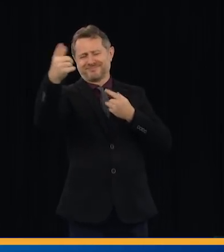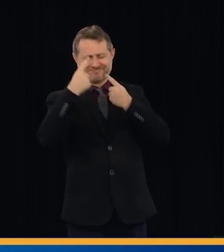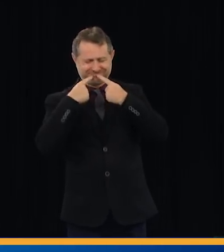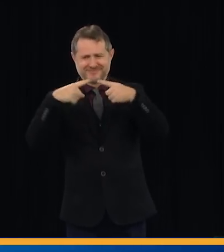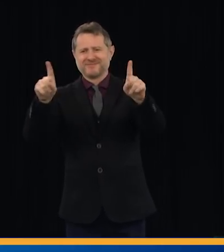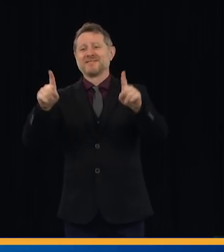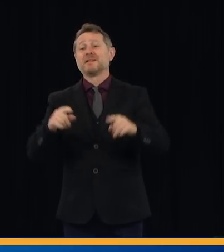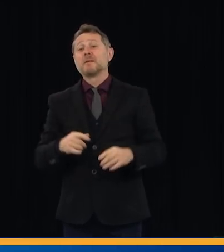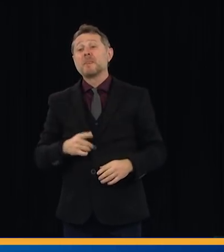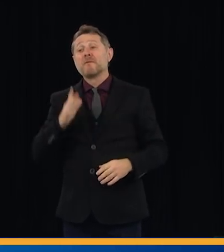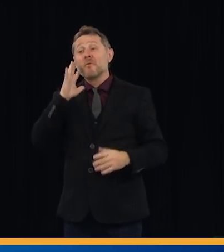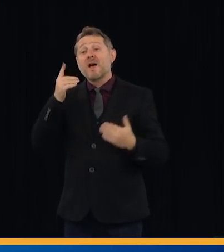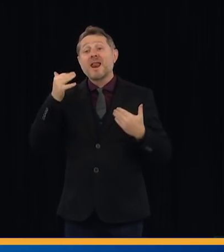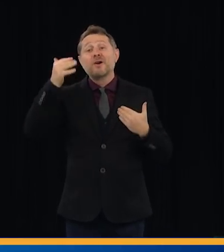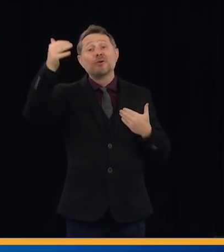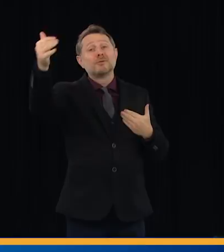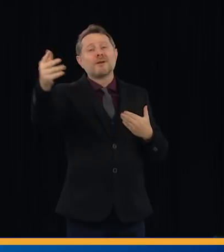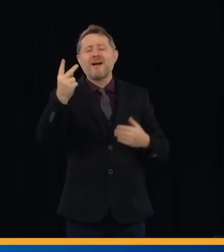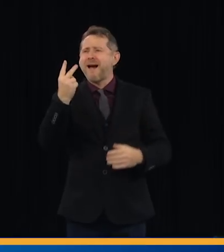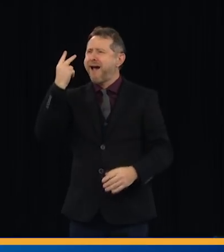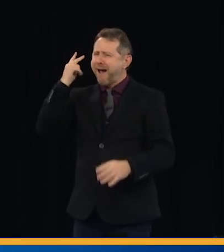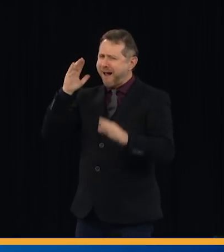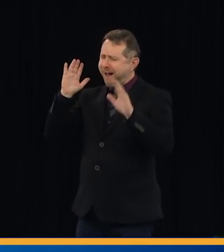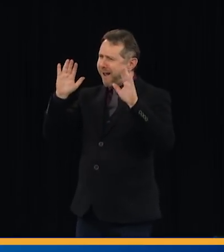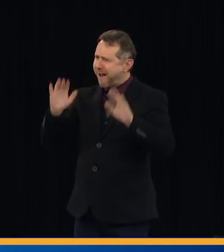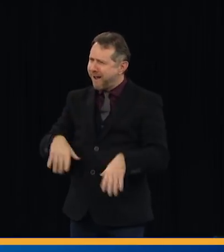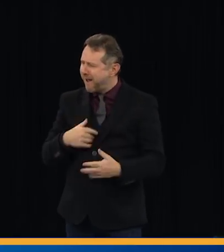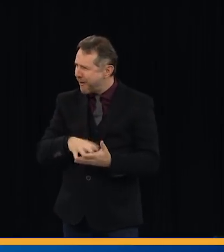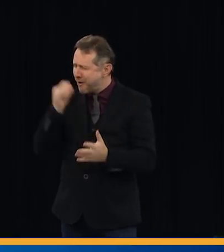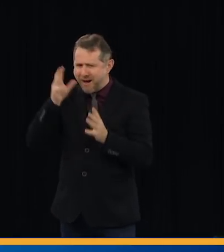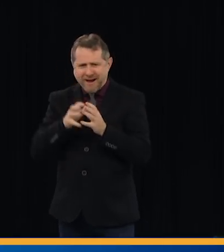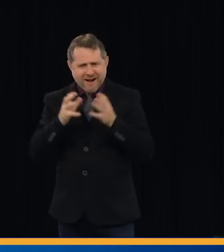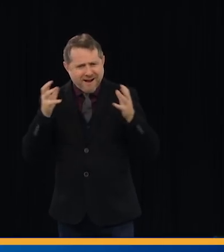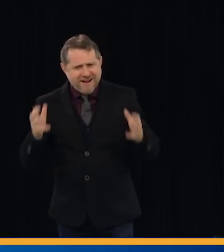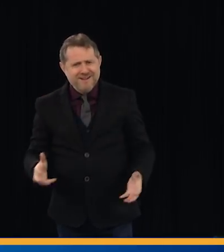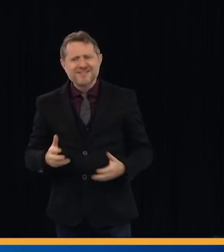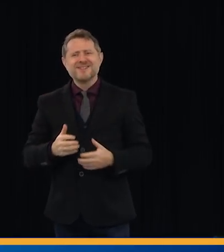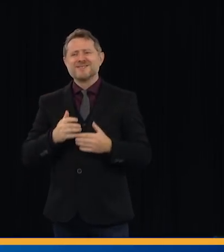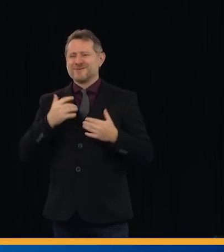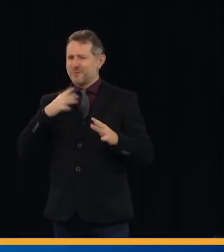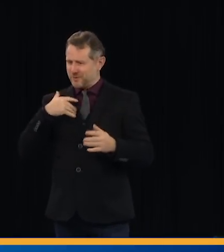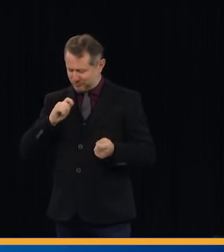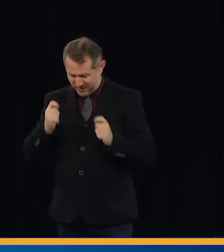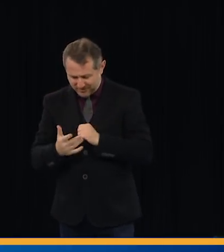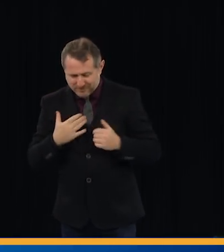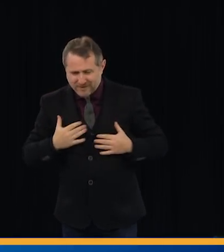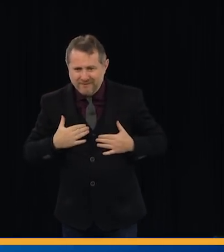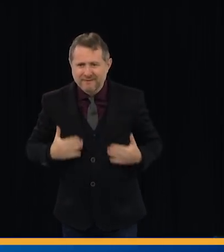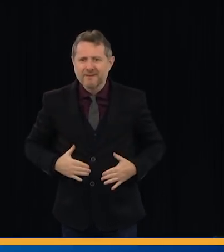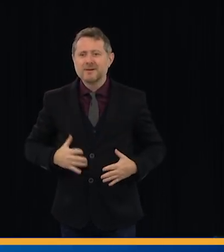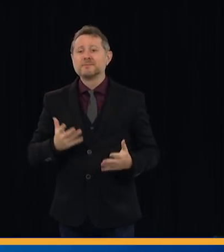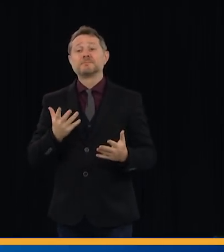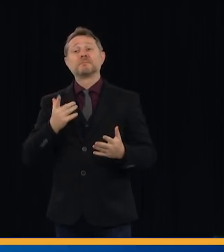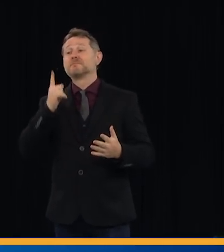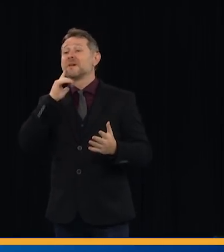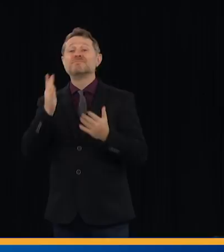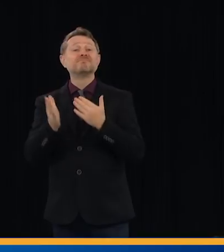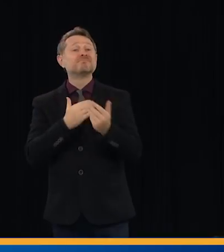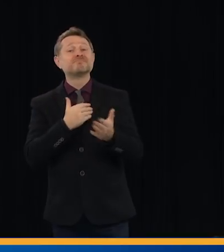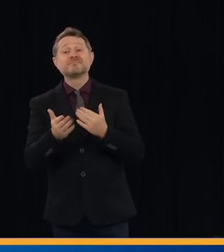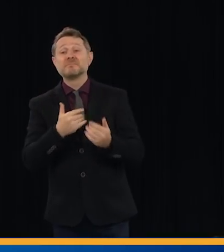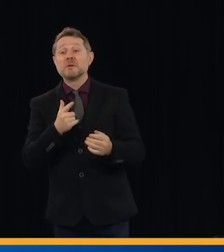when we get through it. We will have learned a lot. We will have changed. We'll be different. But I believe net will be